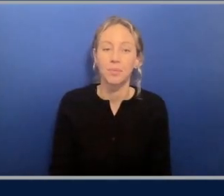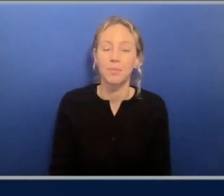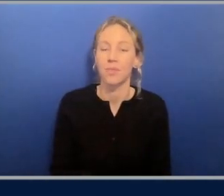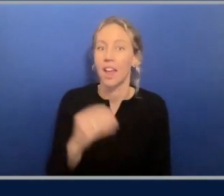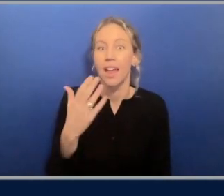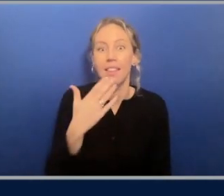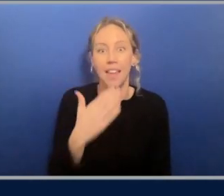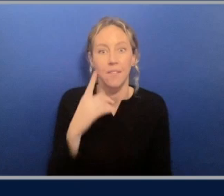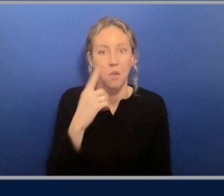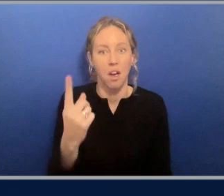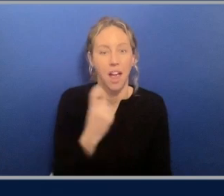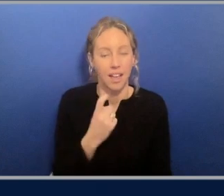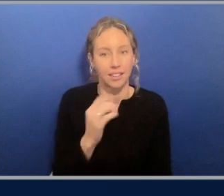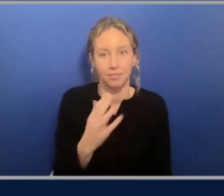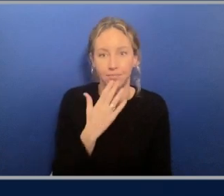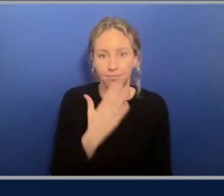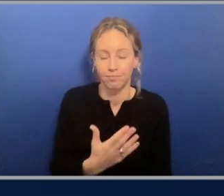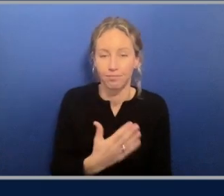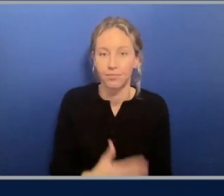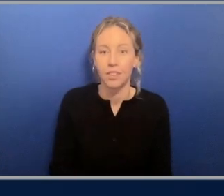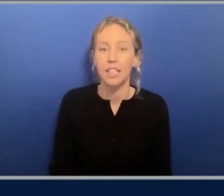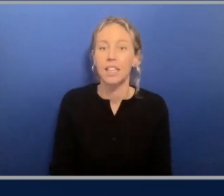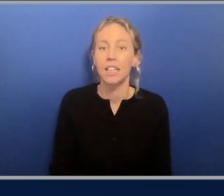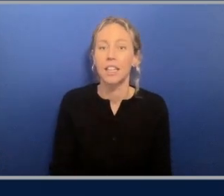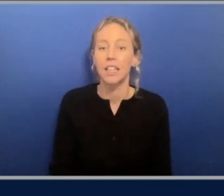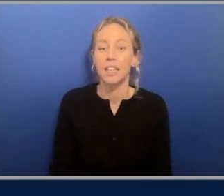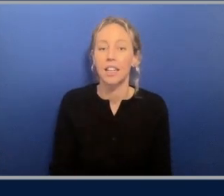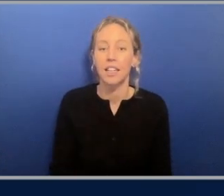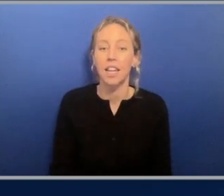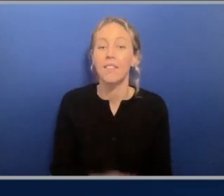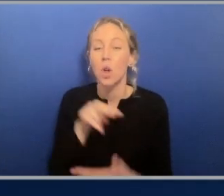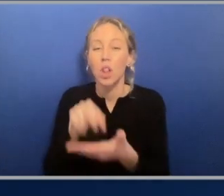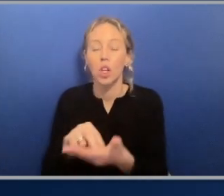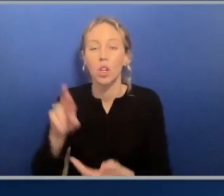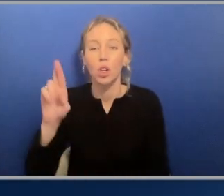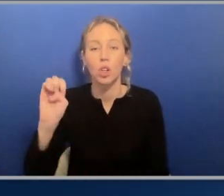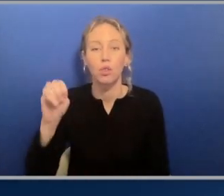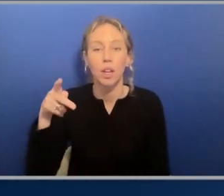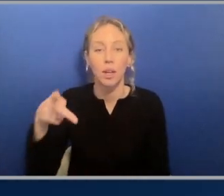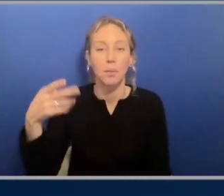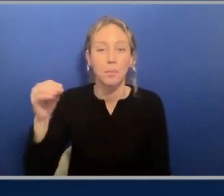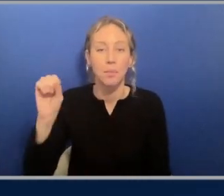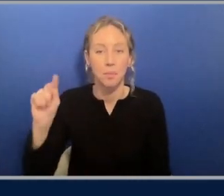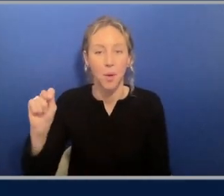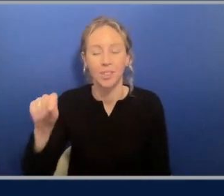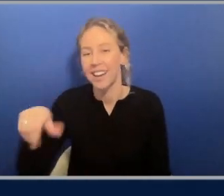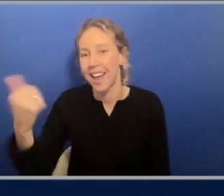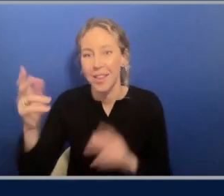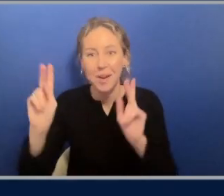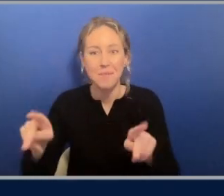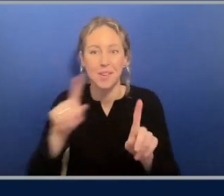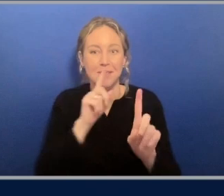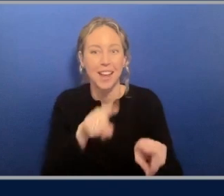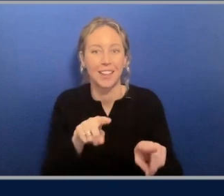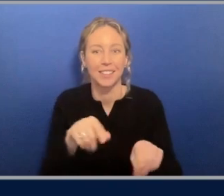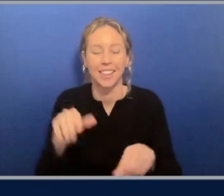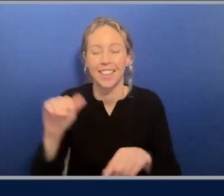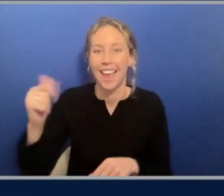Srinkant, for asking that questions. And if you note Repost, right, it's already been answered by Repost Agent, which is pretty cool. Yeah. So we were talking